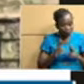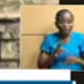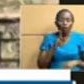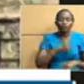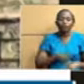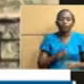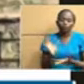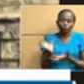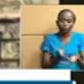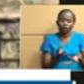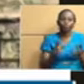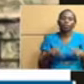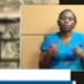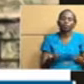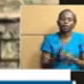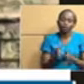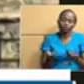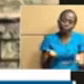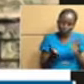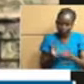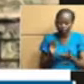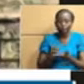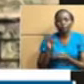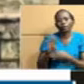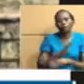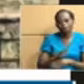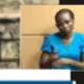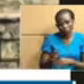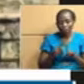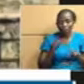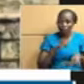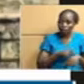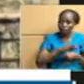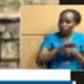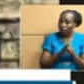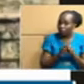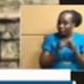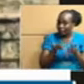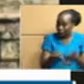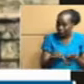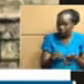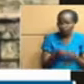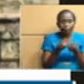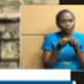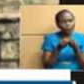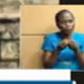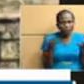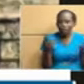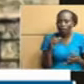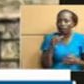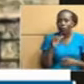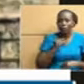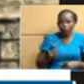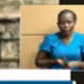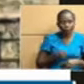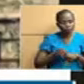return, which she can then re-inject into the business. During COVID, we've seen many women redistributing their